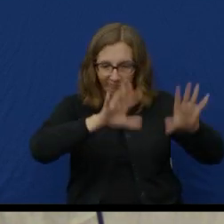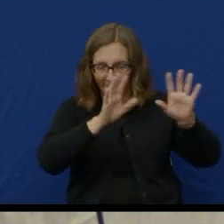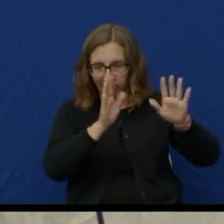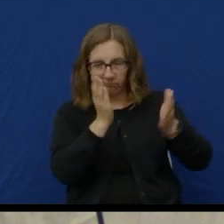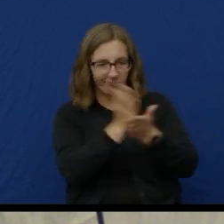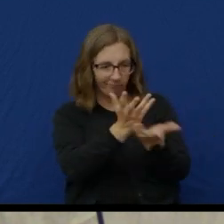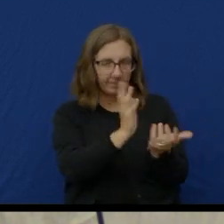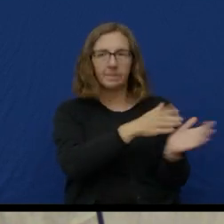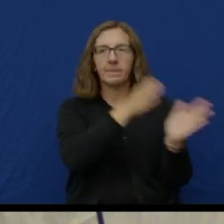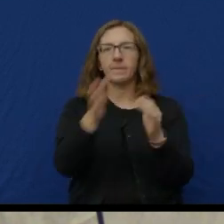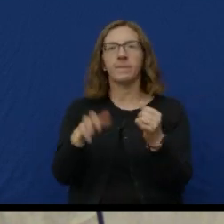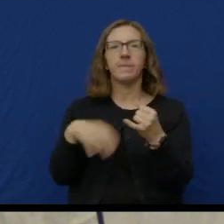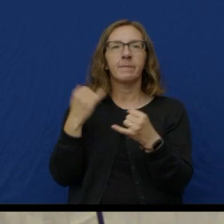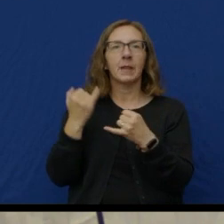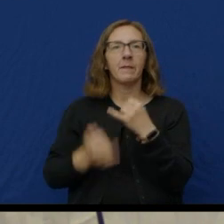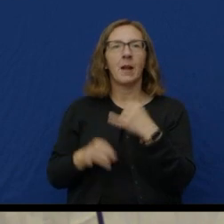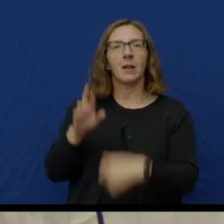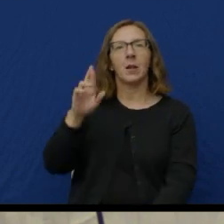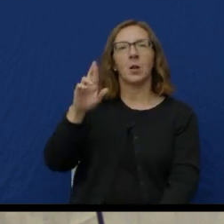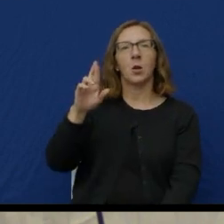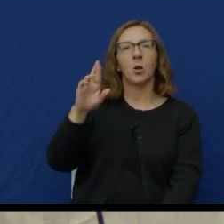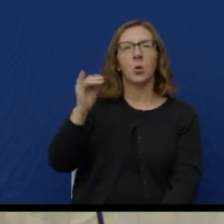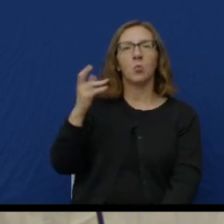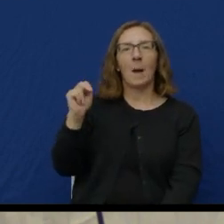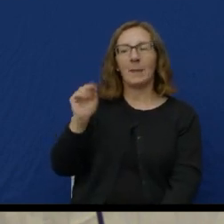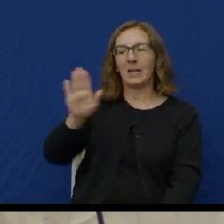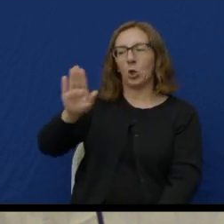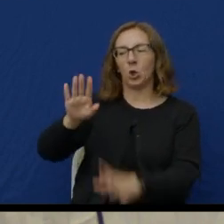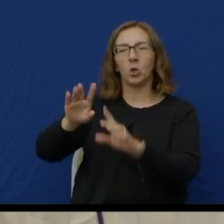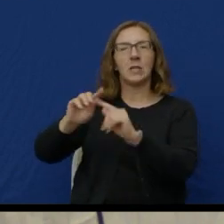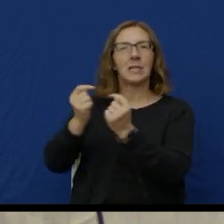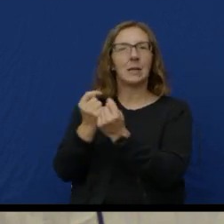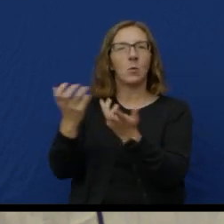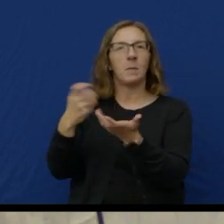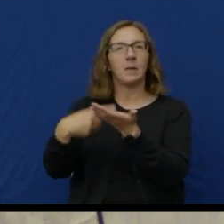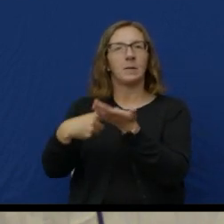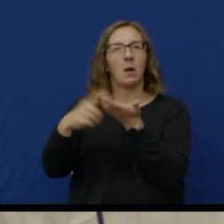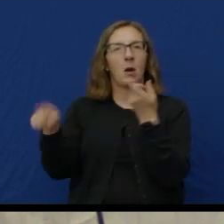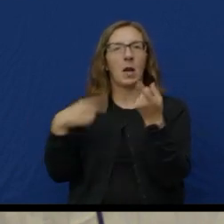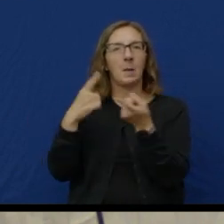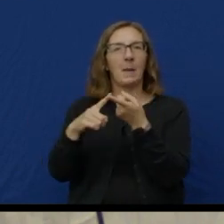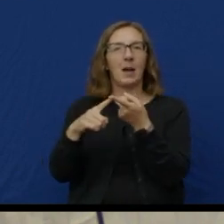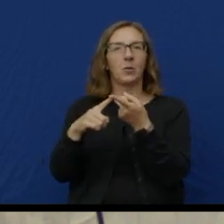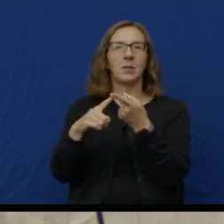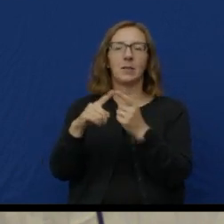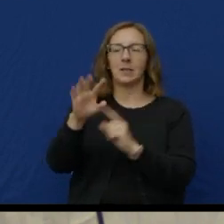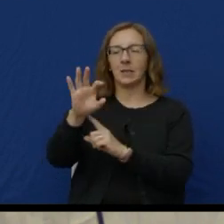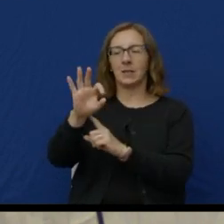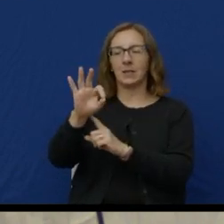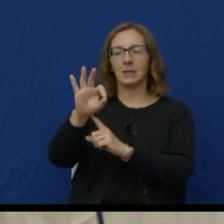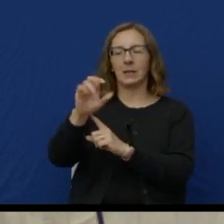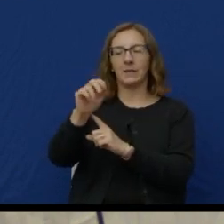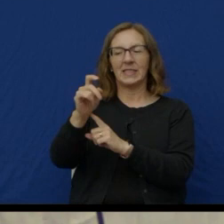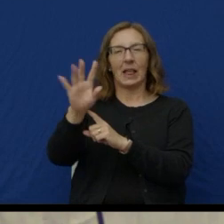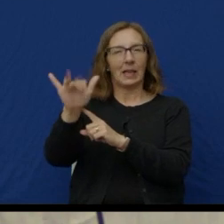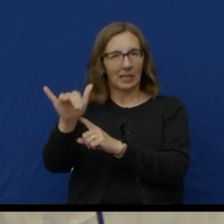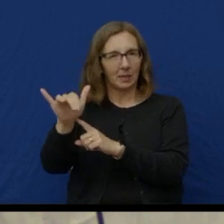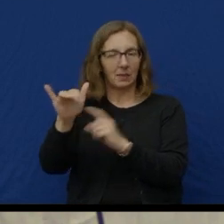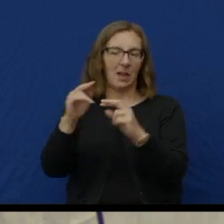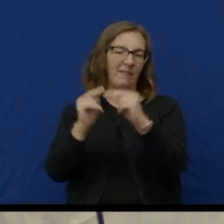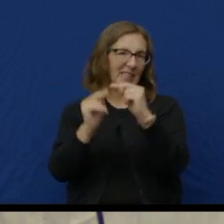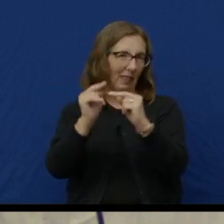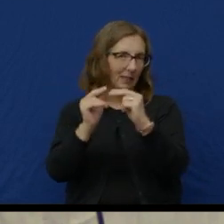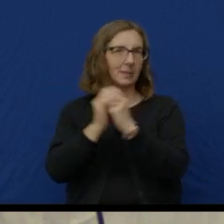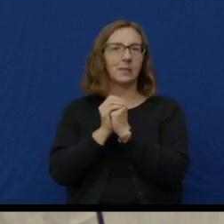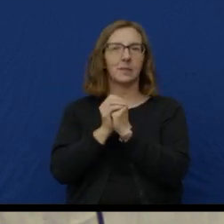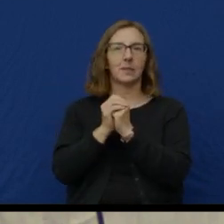Finally, Robin and her team wanted me to mention a couple of things related to facilities that are on the radar. So House Bill